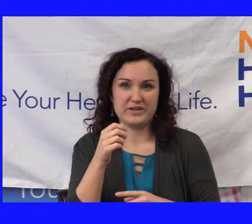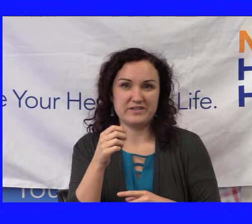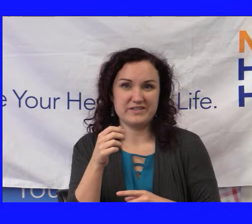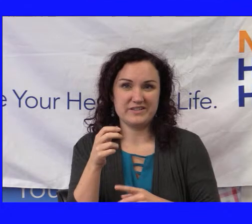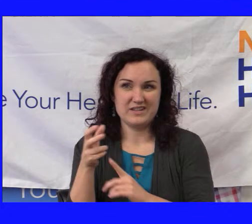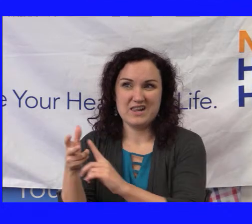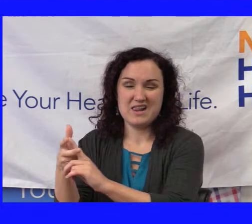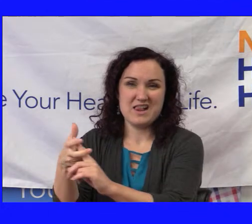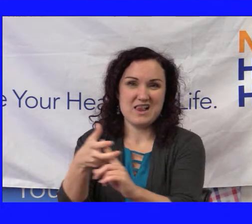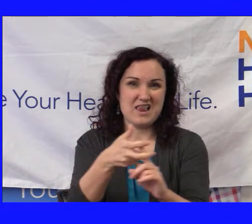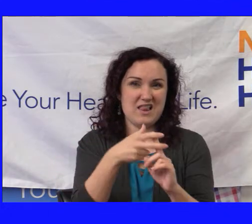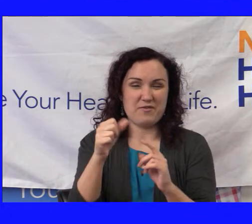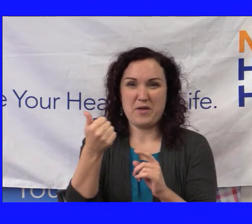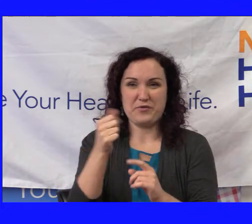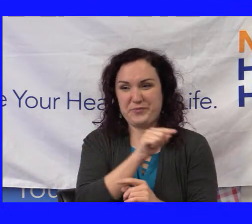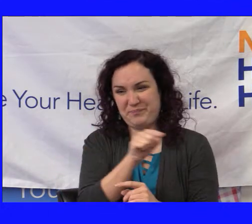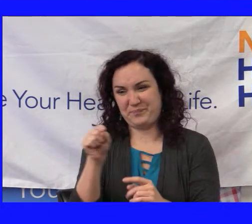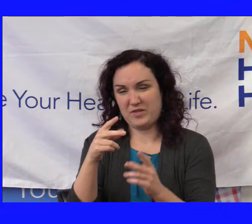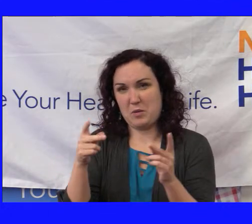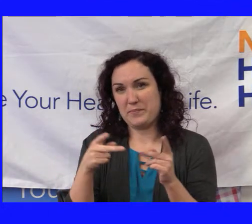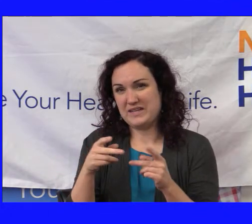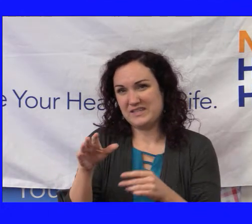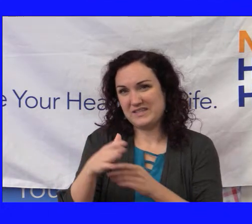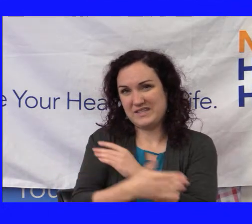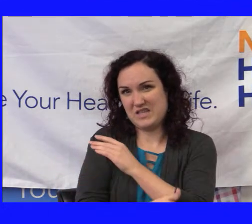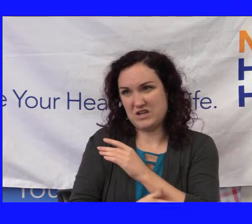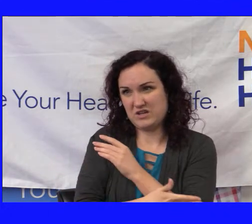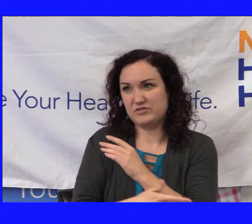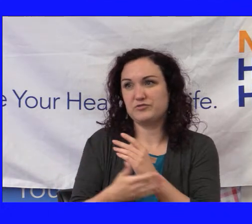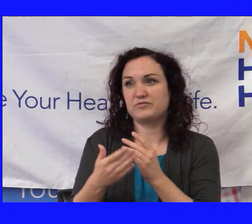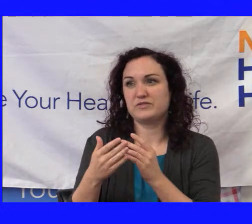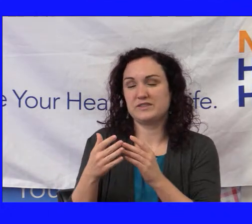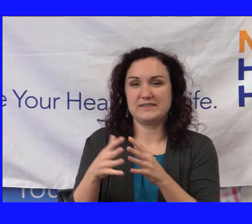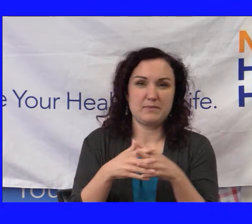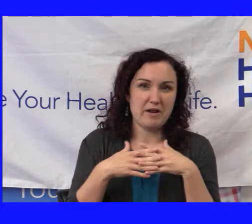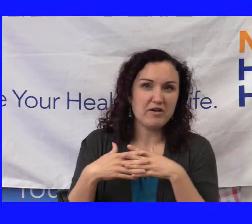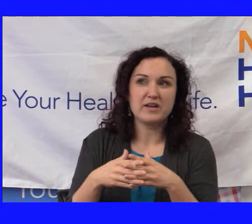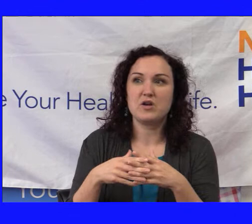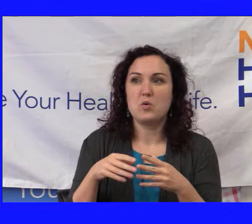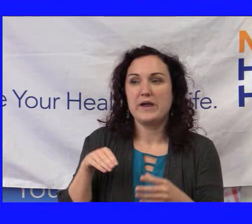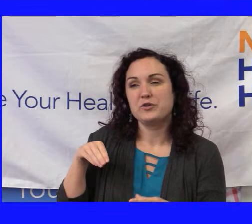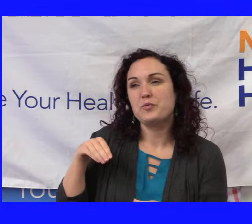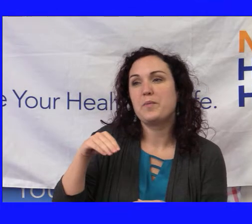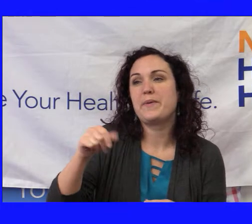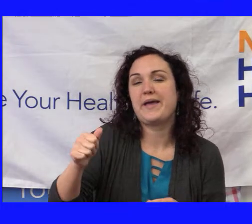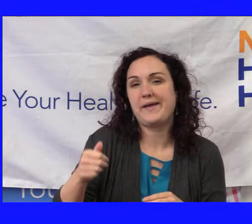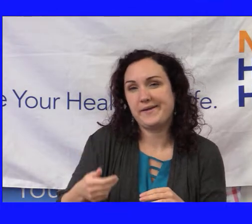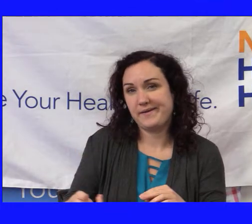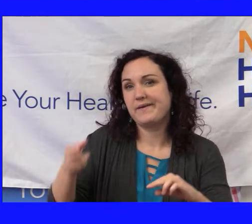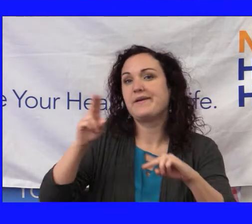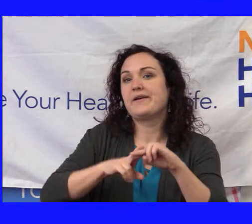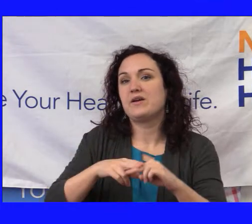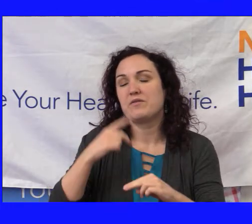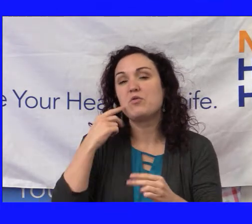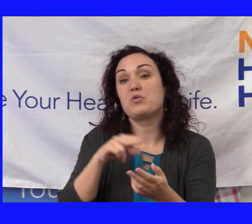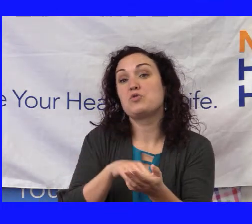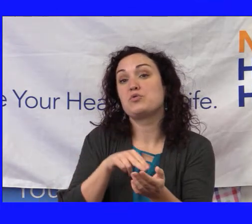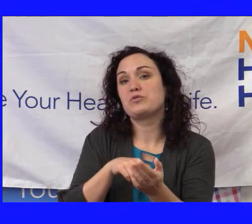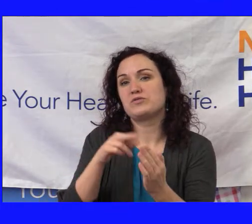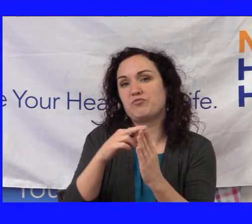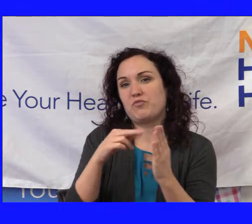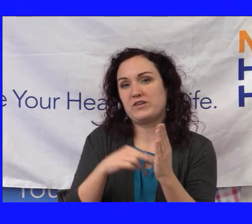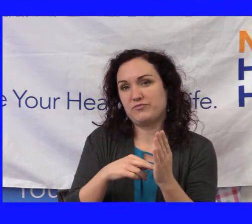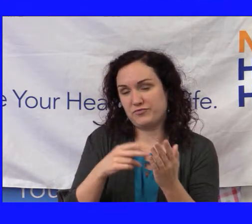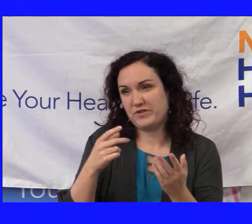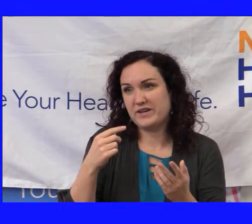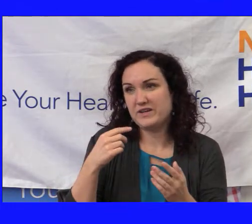from other places in the country, we really had to pay a premium on the nurse registry in order to have